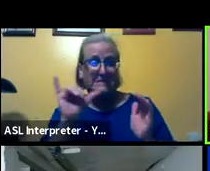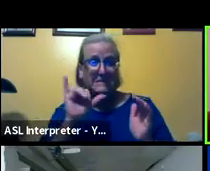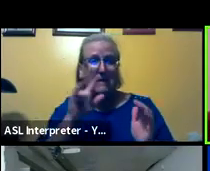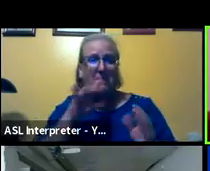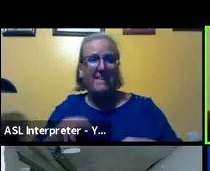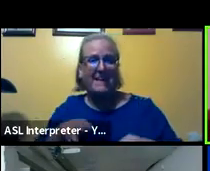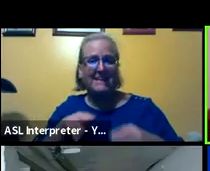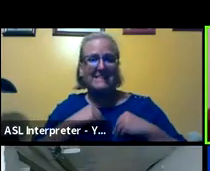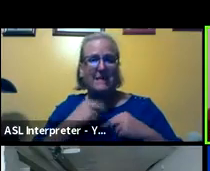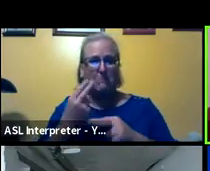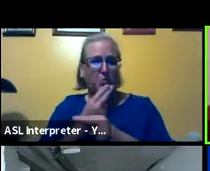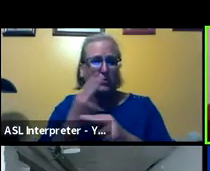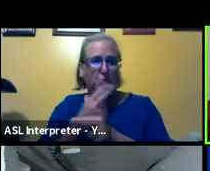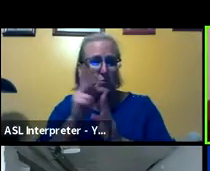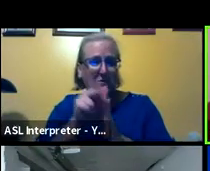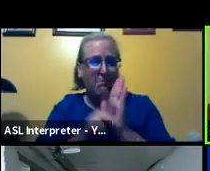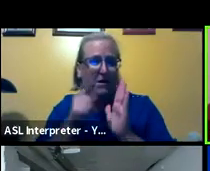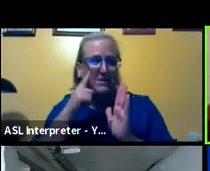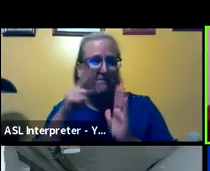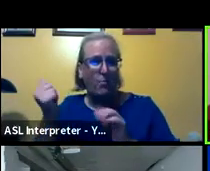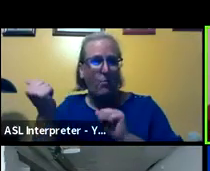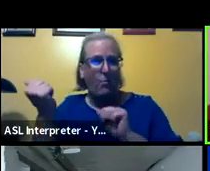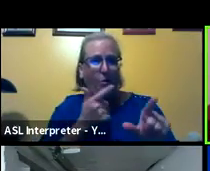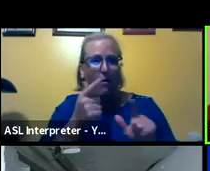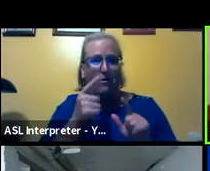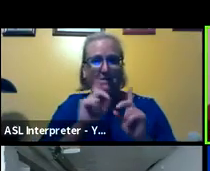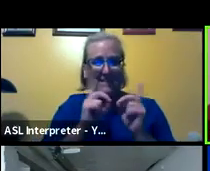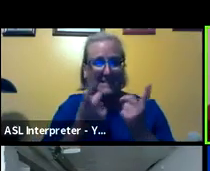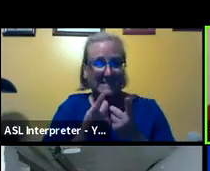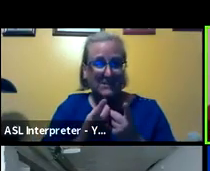use policy for the rest of the district.